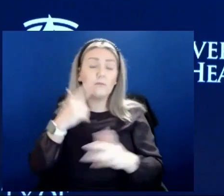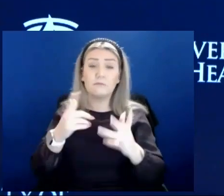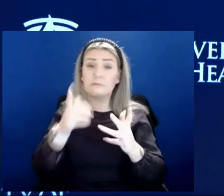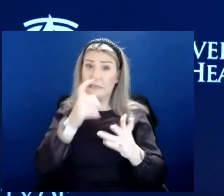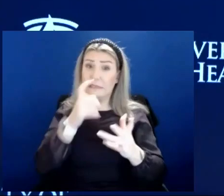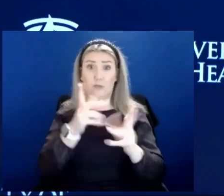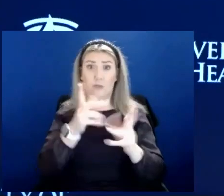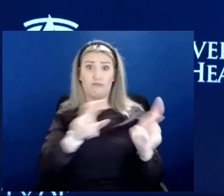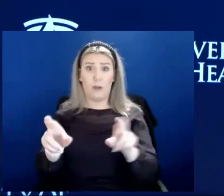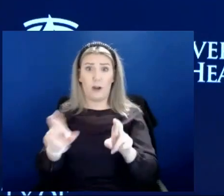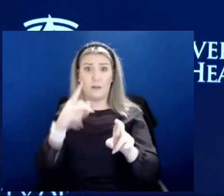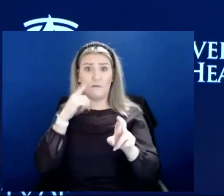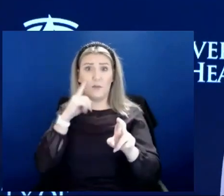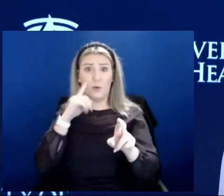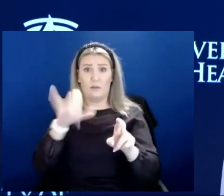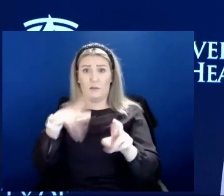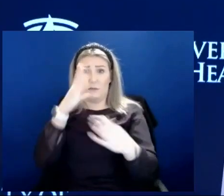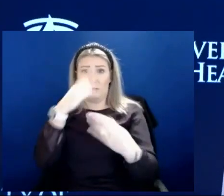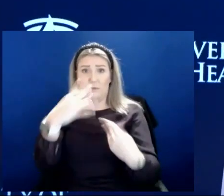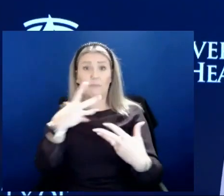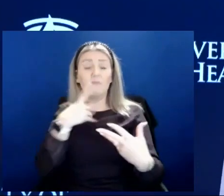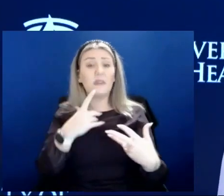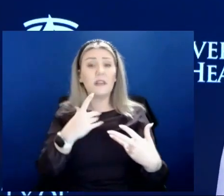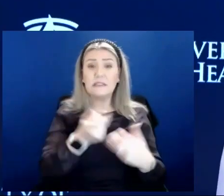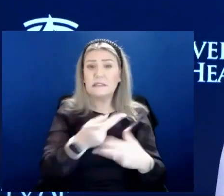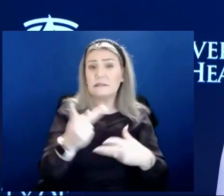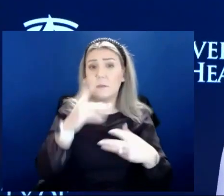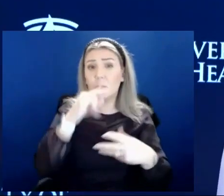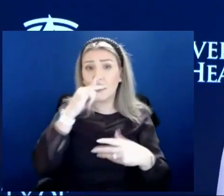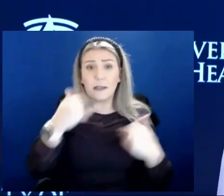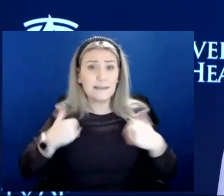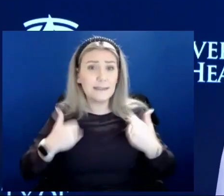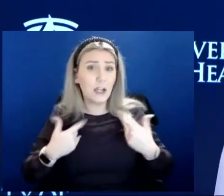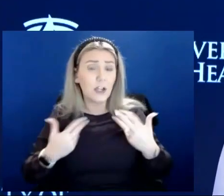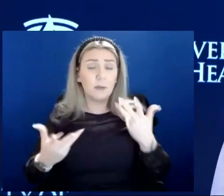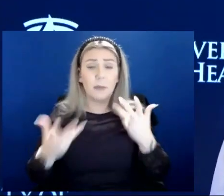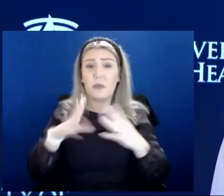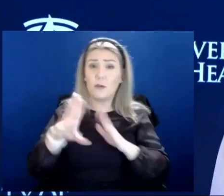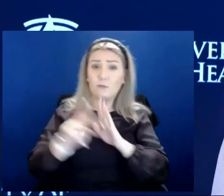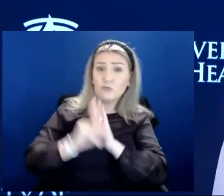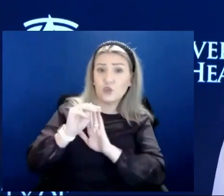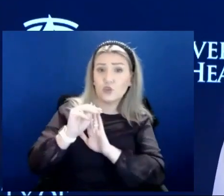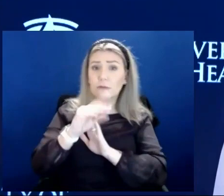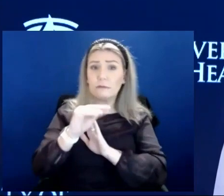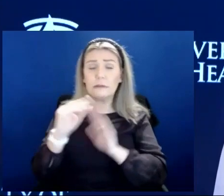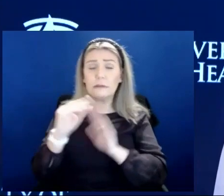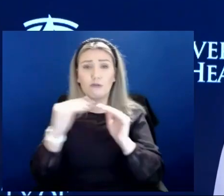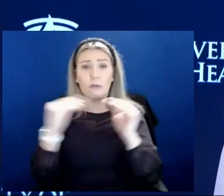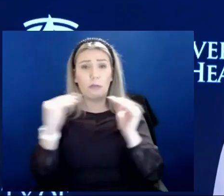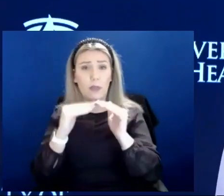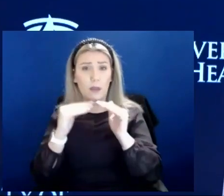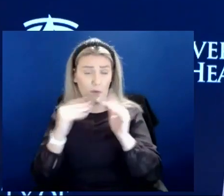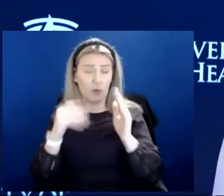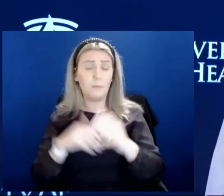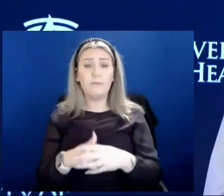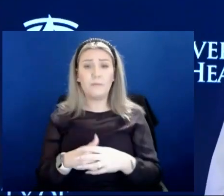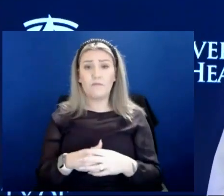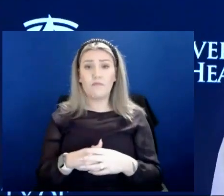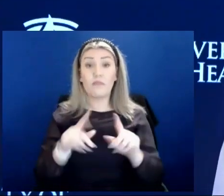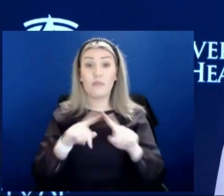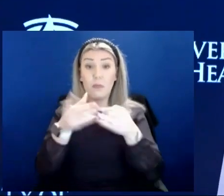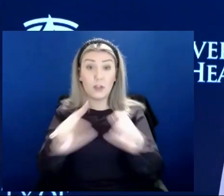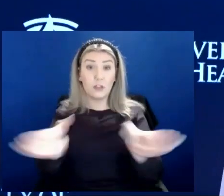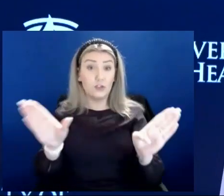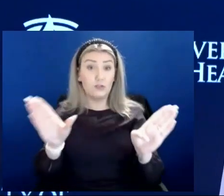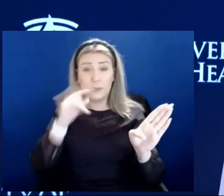who are younger are, based on what they've experienced, their maturity level, and so forth. Yeah. But generally, kids, as they get older,